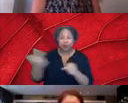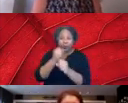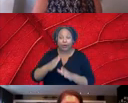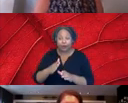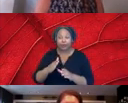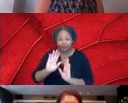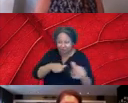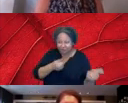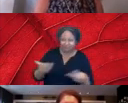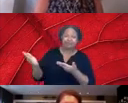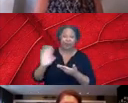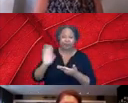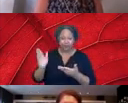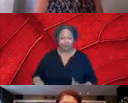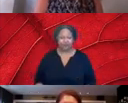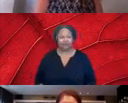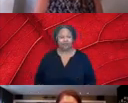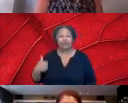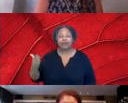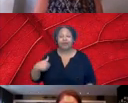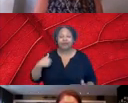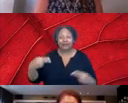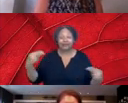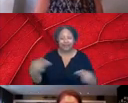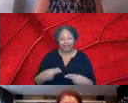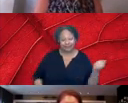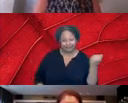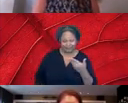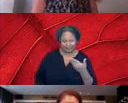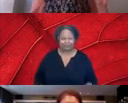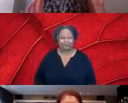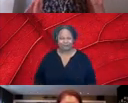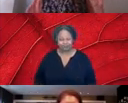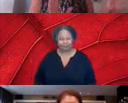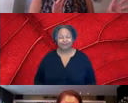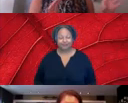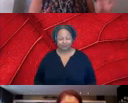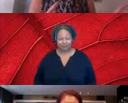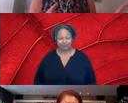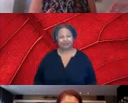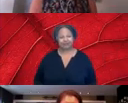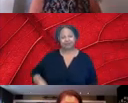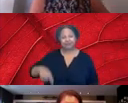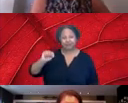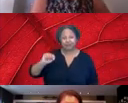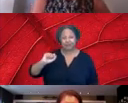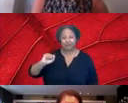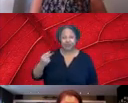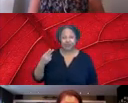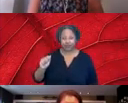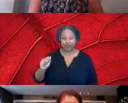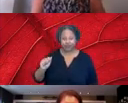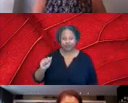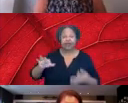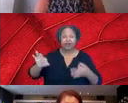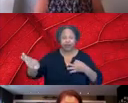All right, so let's hit the next slide there. Now, Tasha did note on this a little bit, but